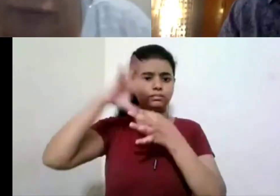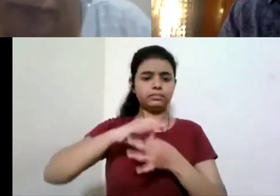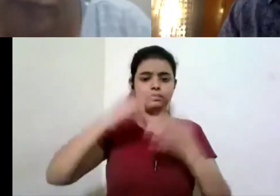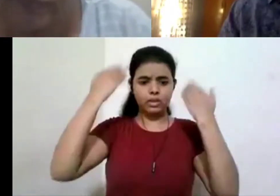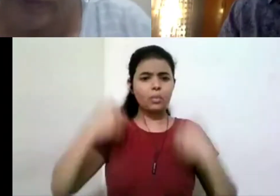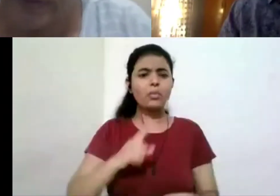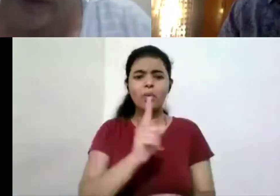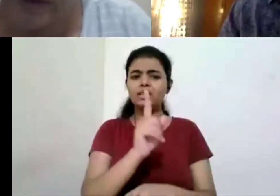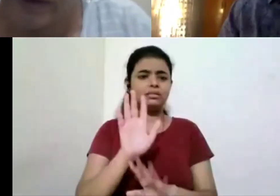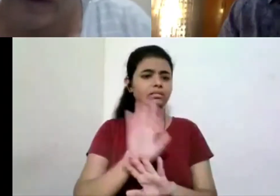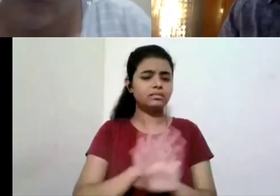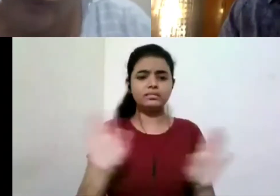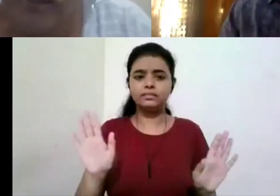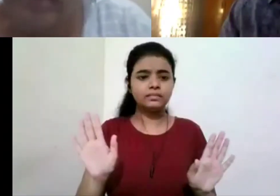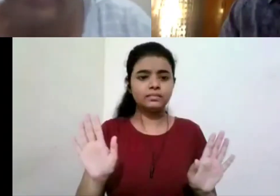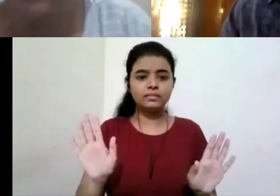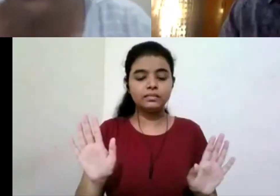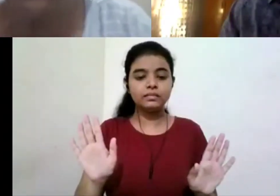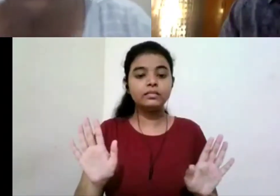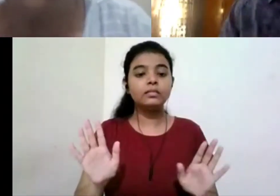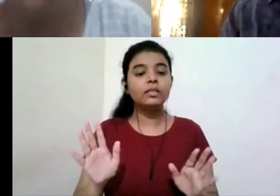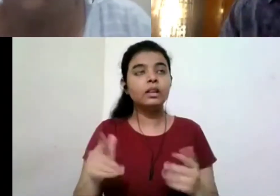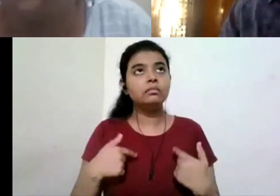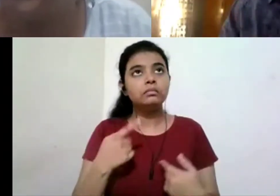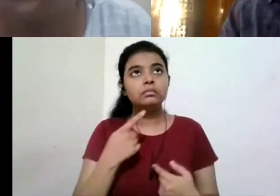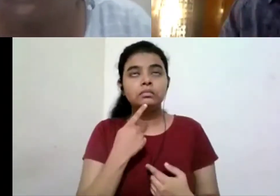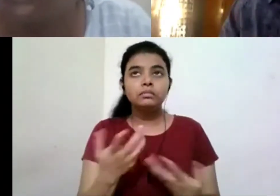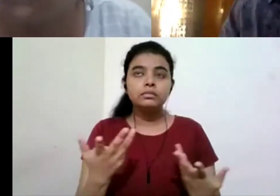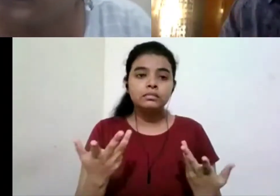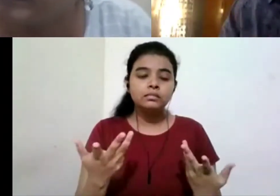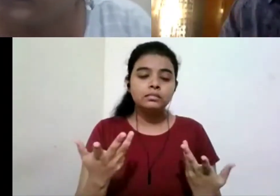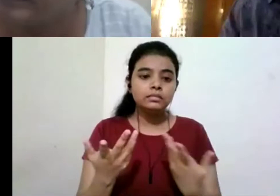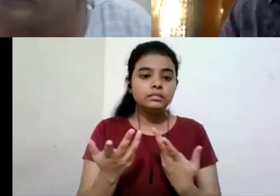one, which is the